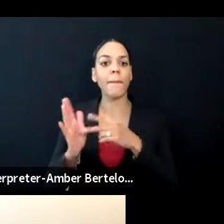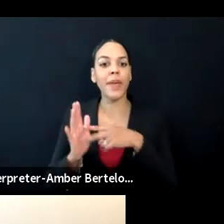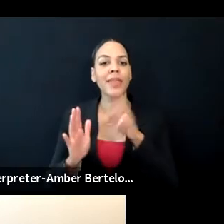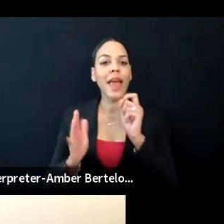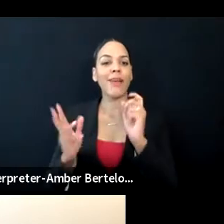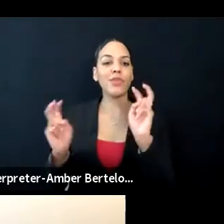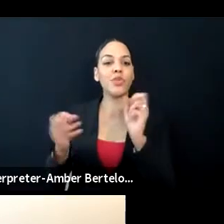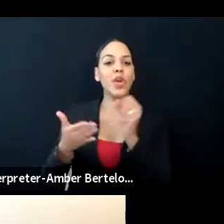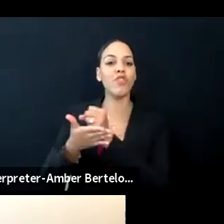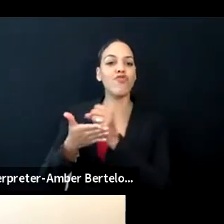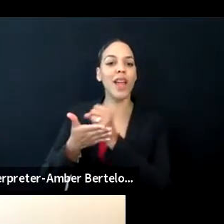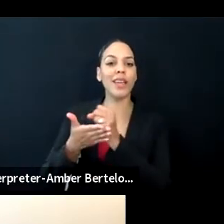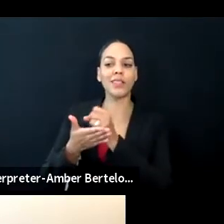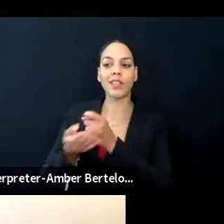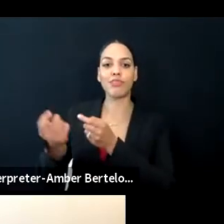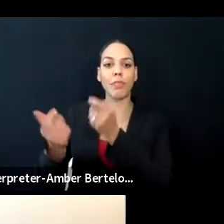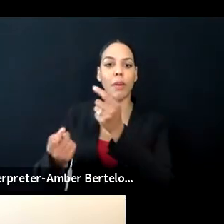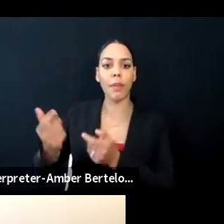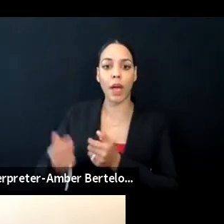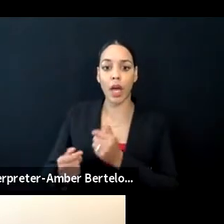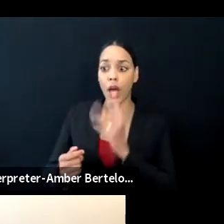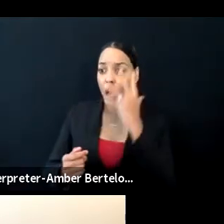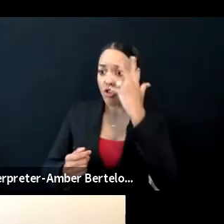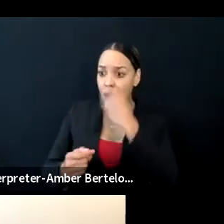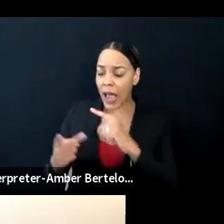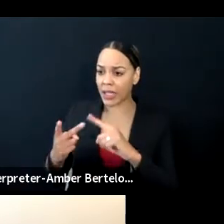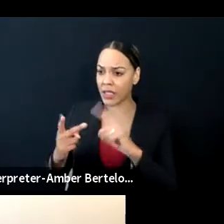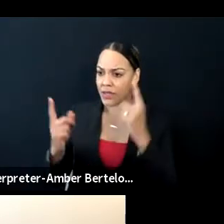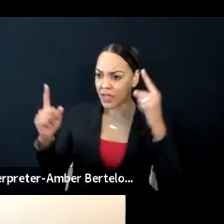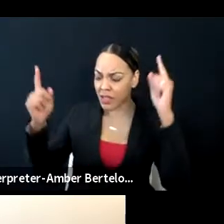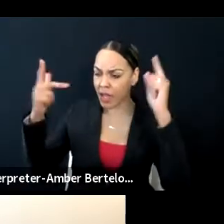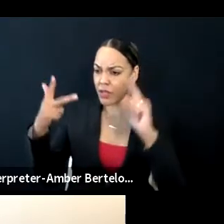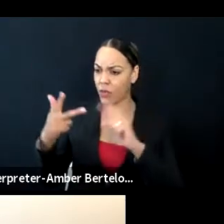impossibility. Attractive, successful, intelligent. And